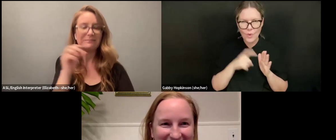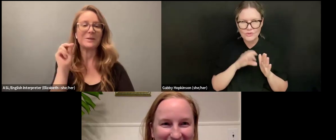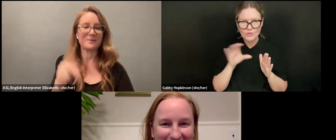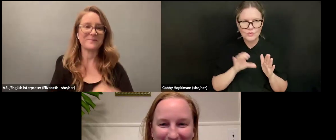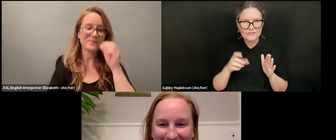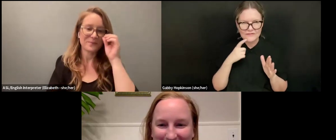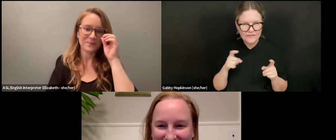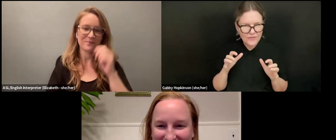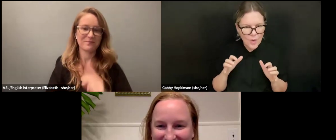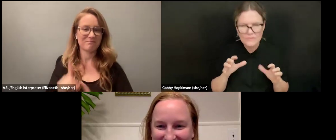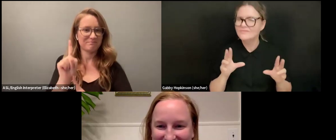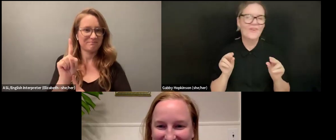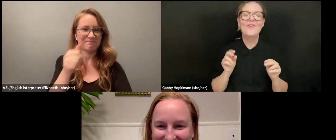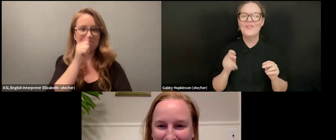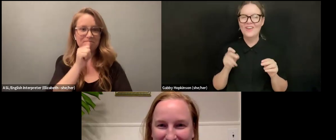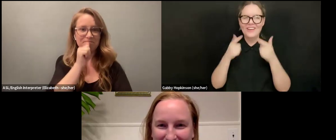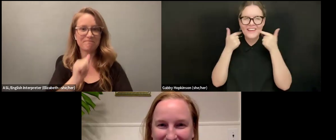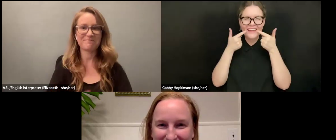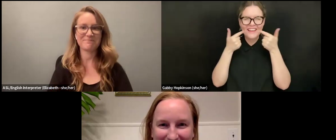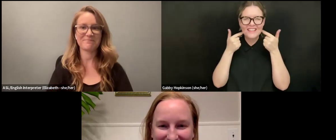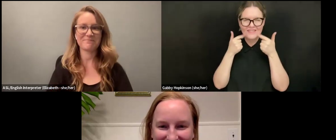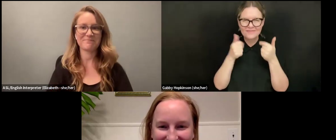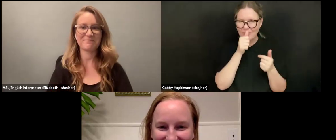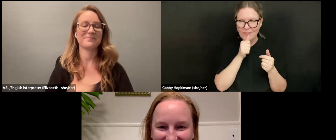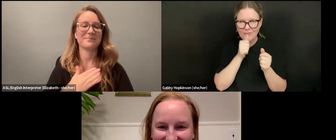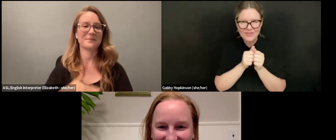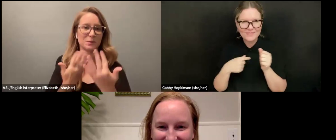Okay, hold on. Please hold.